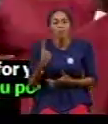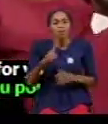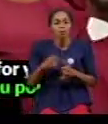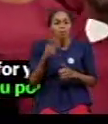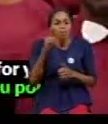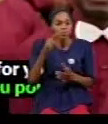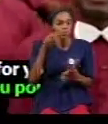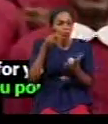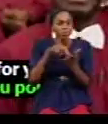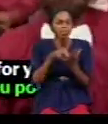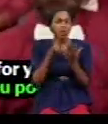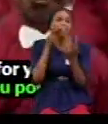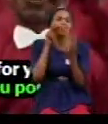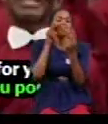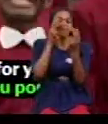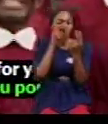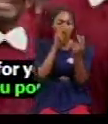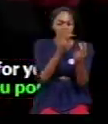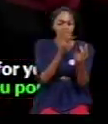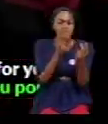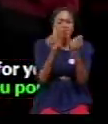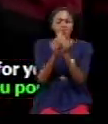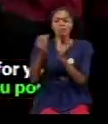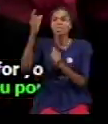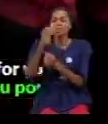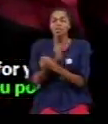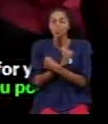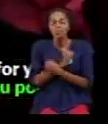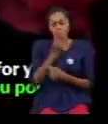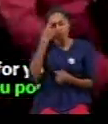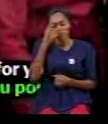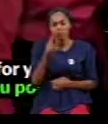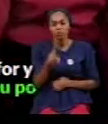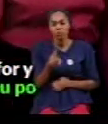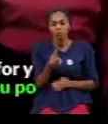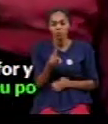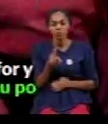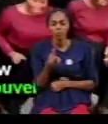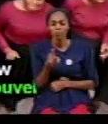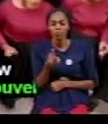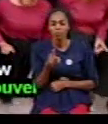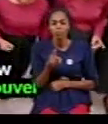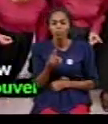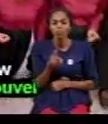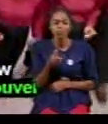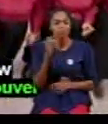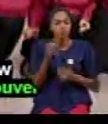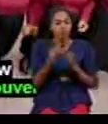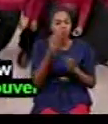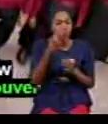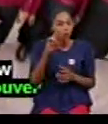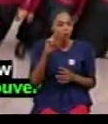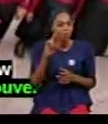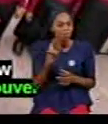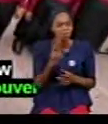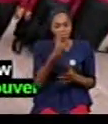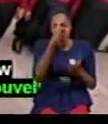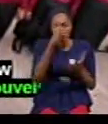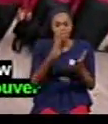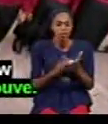stand face to face with God's love for you. If you